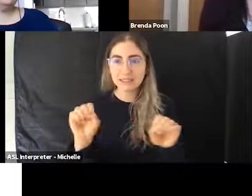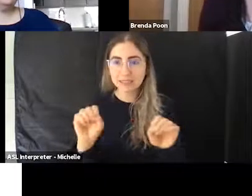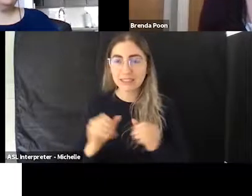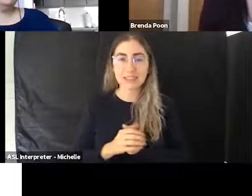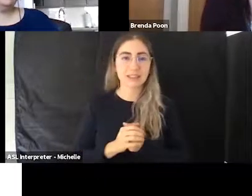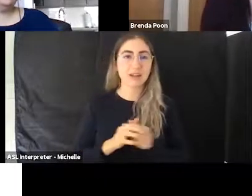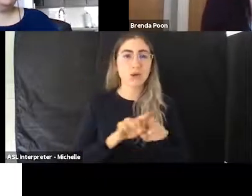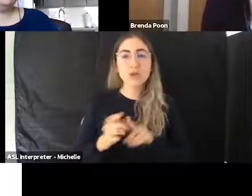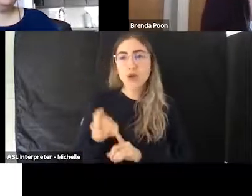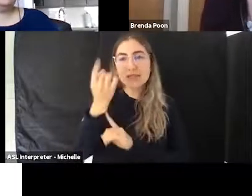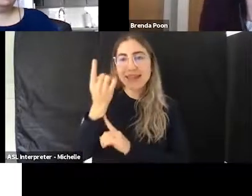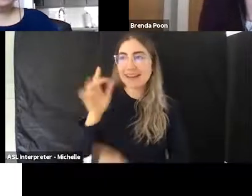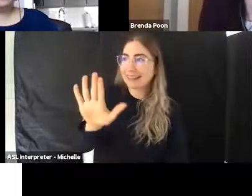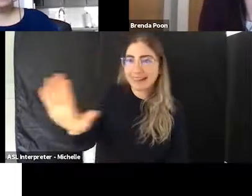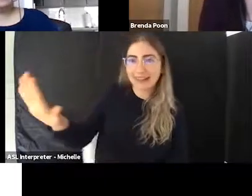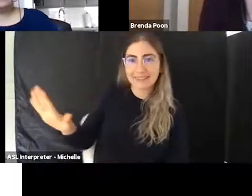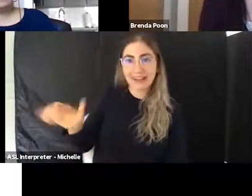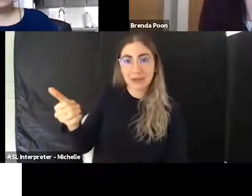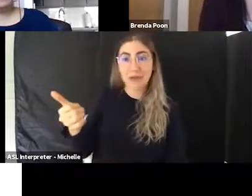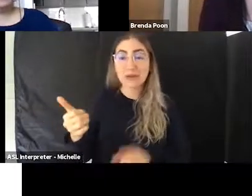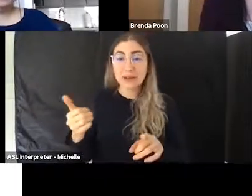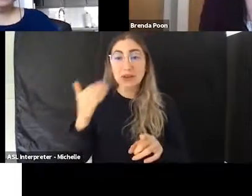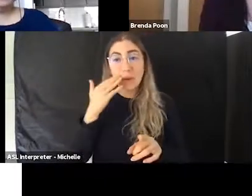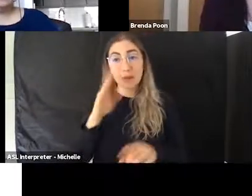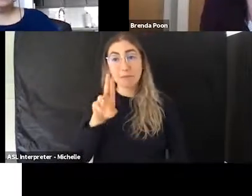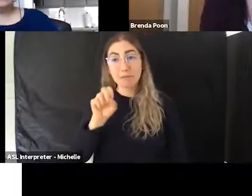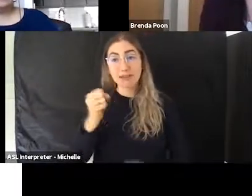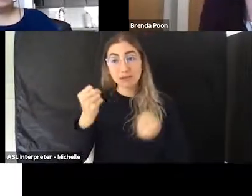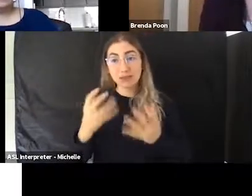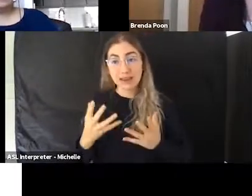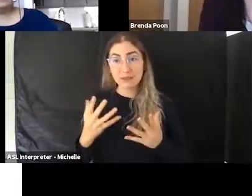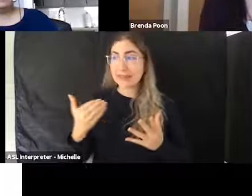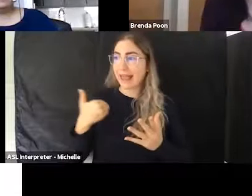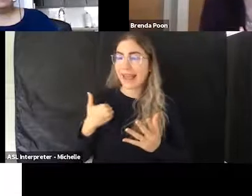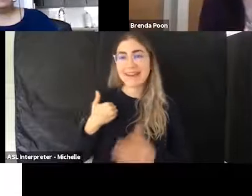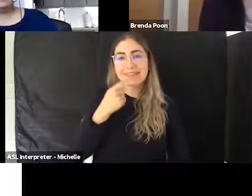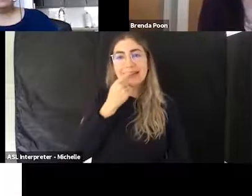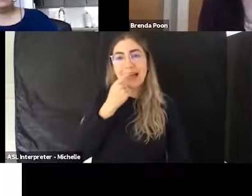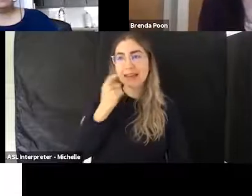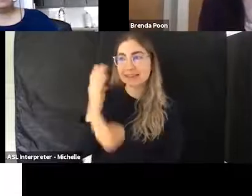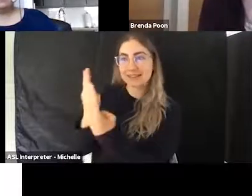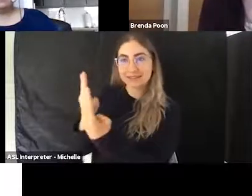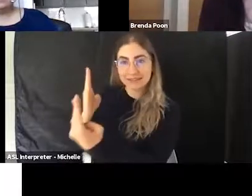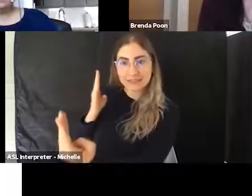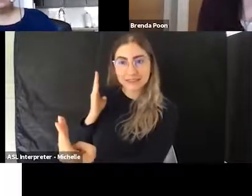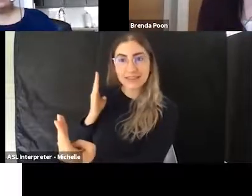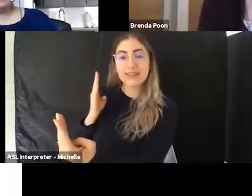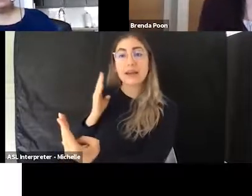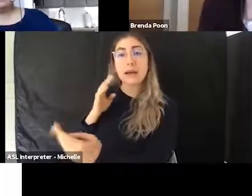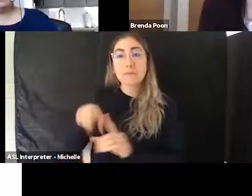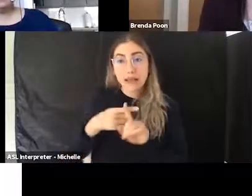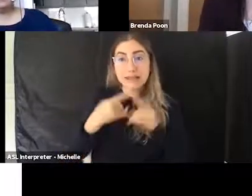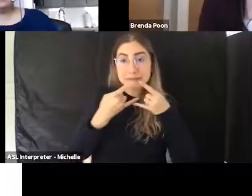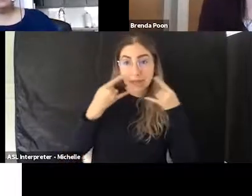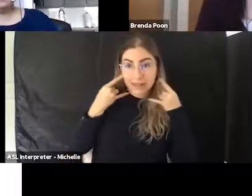So it was difficult to understand bus drivers who were behind plexiglass barriers and also wearing masks, as well as